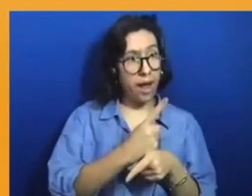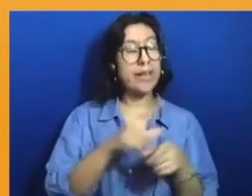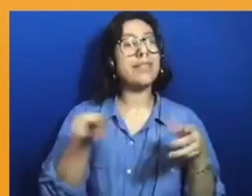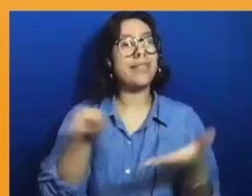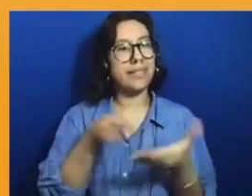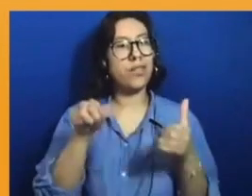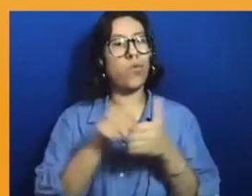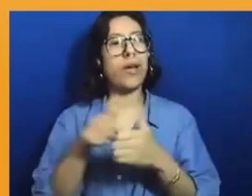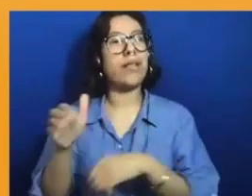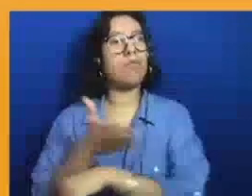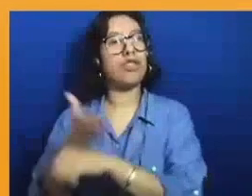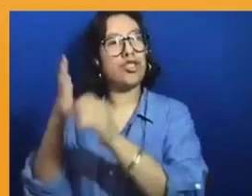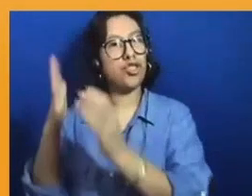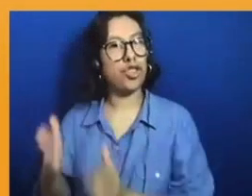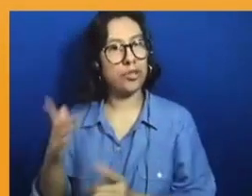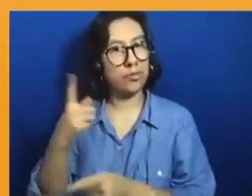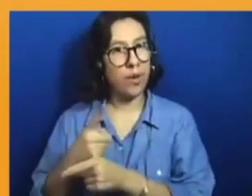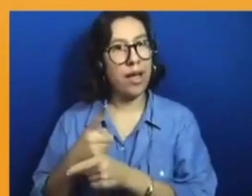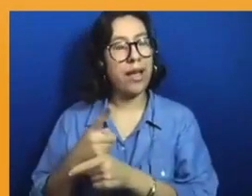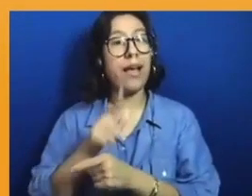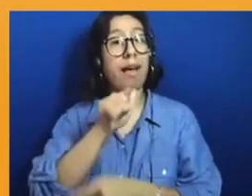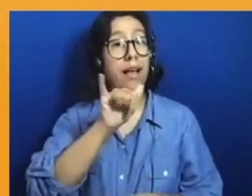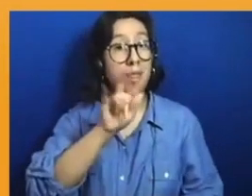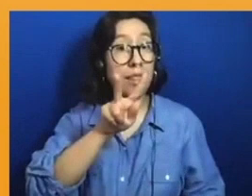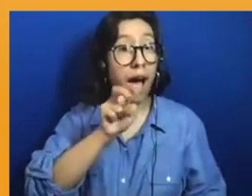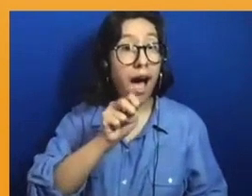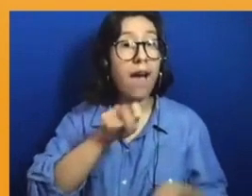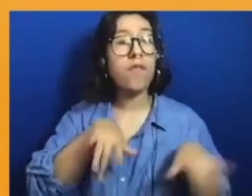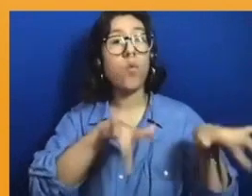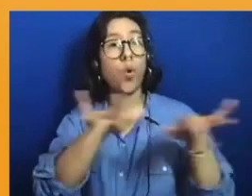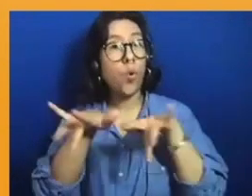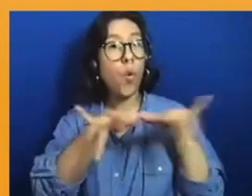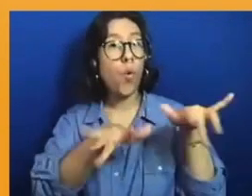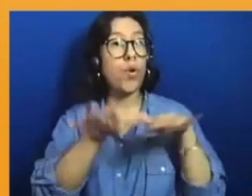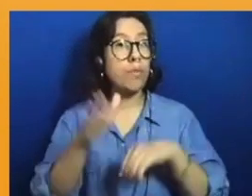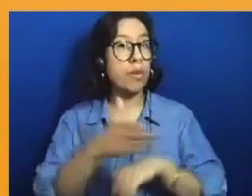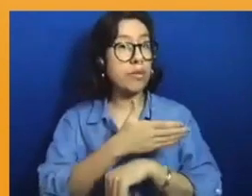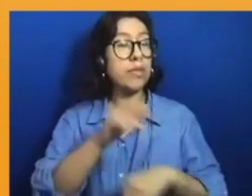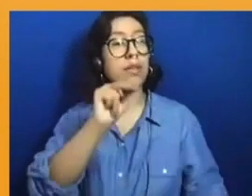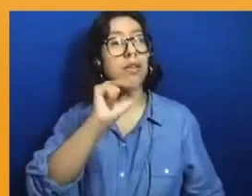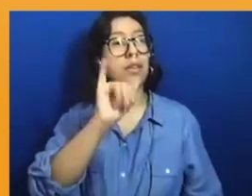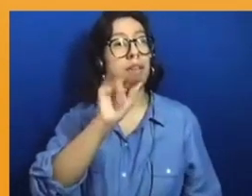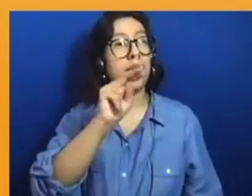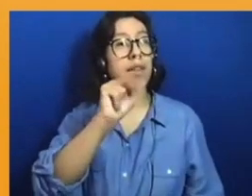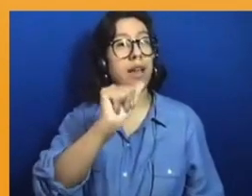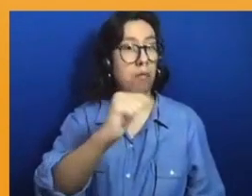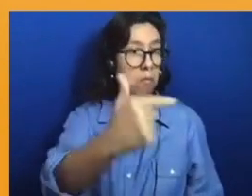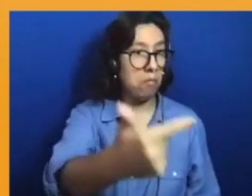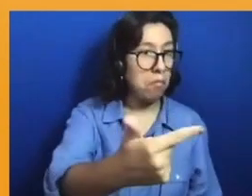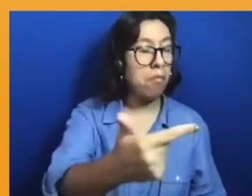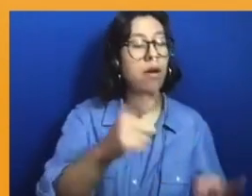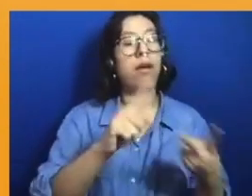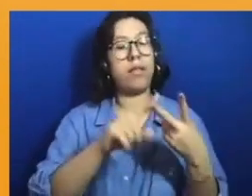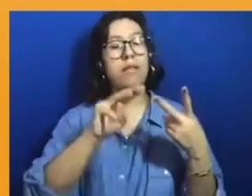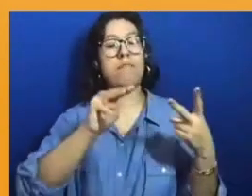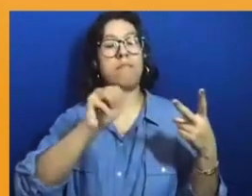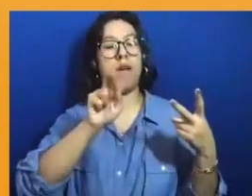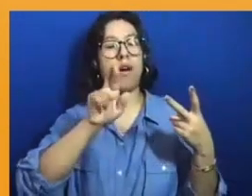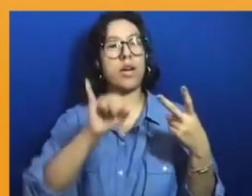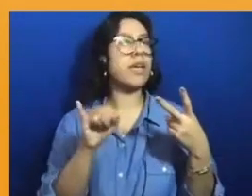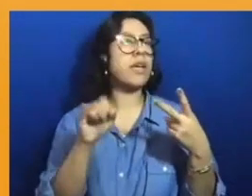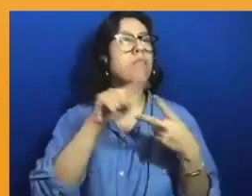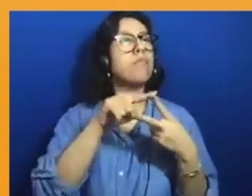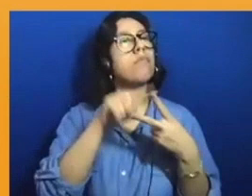with musicians, either live or recorded. Naina, beginning with you and then Mari, what are